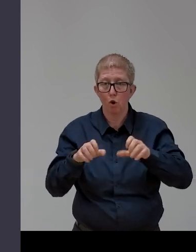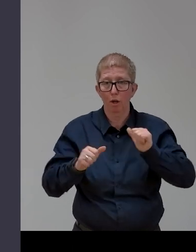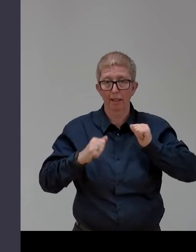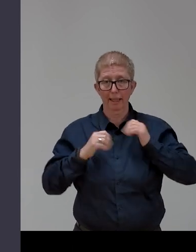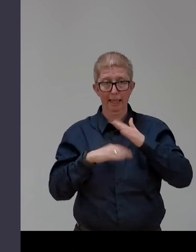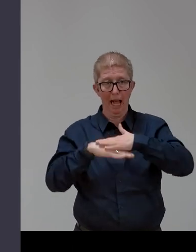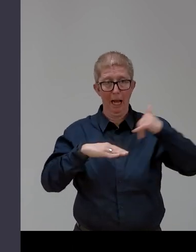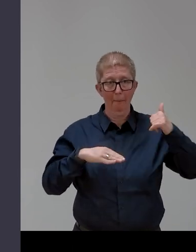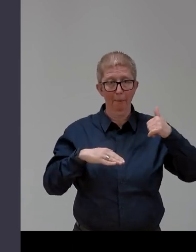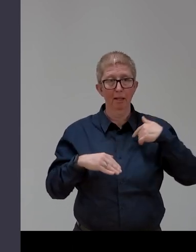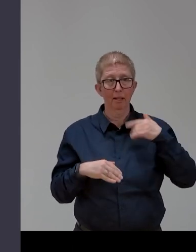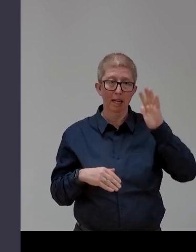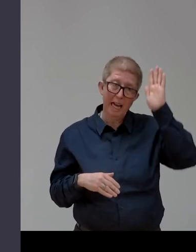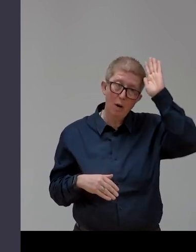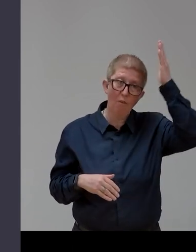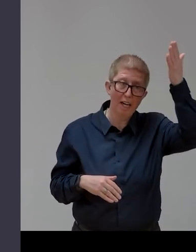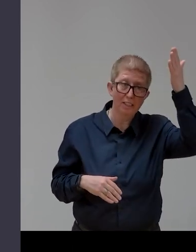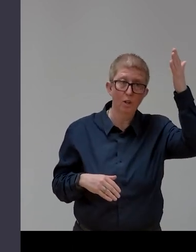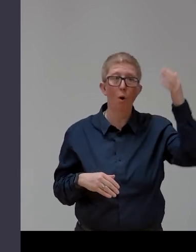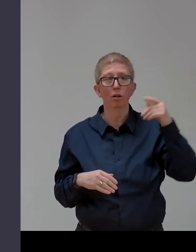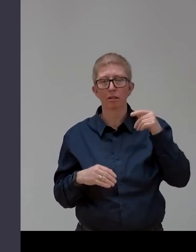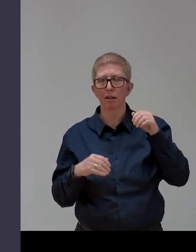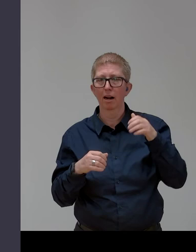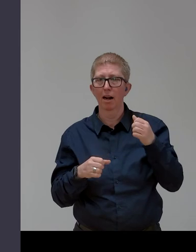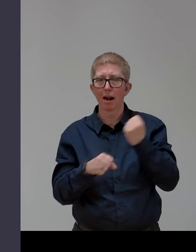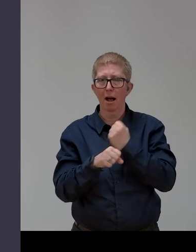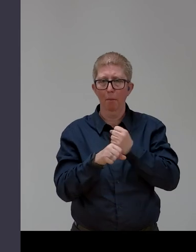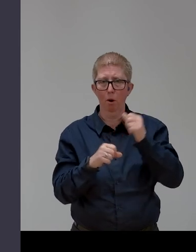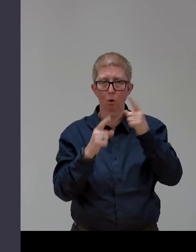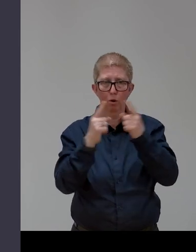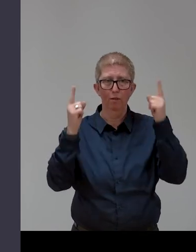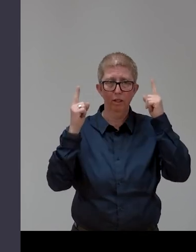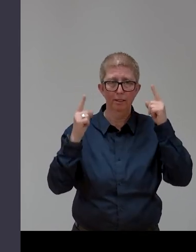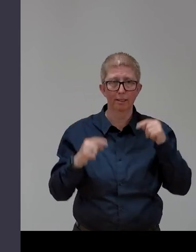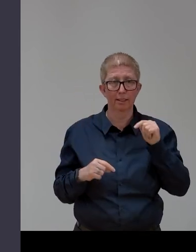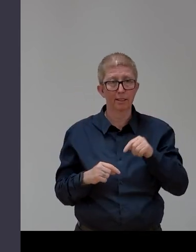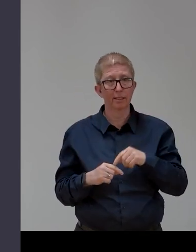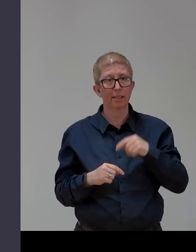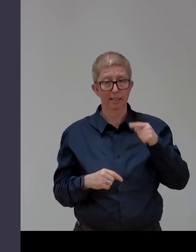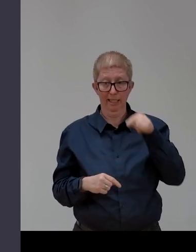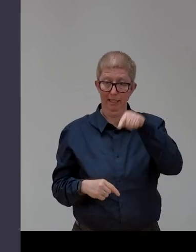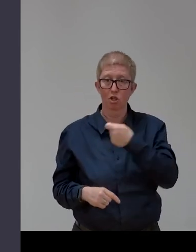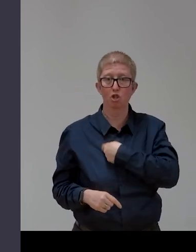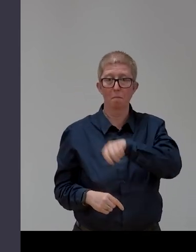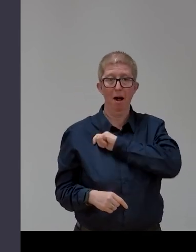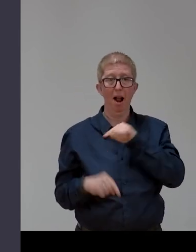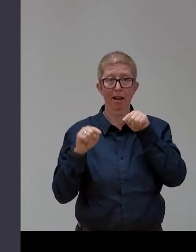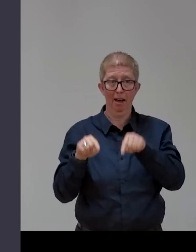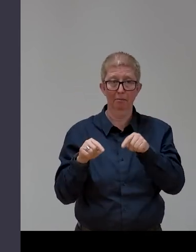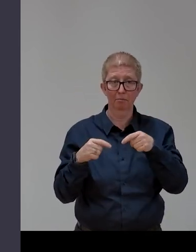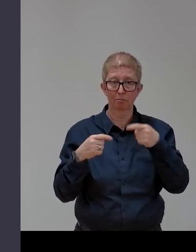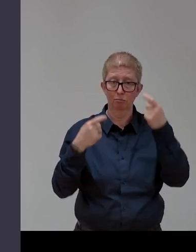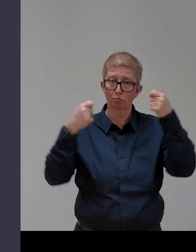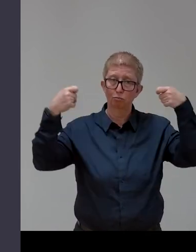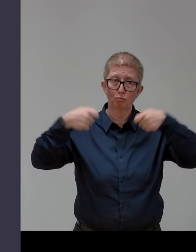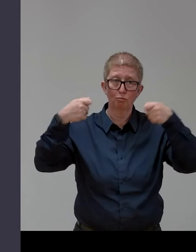at Fundación 11. Fundación 11 is a leading foundation in Spain. Our goal is to achieve the full inclusion